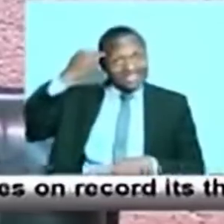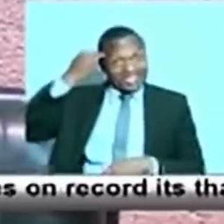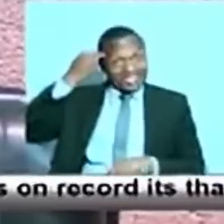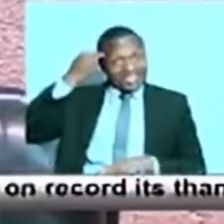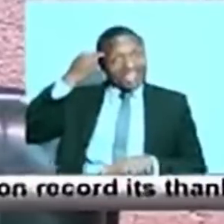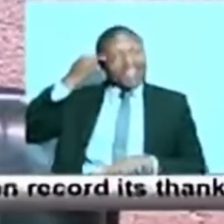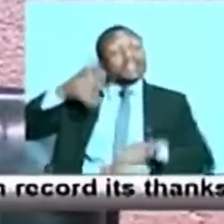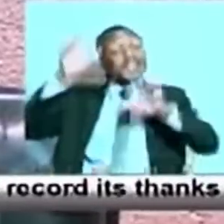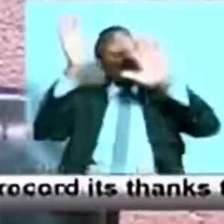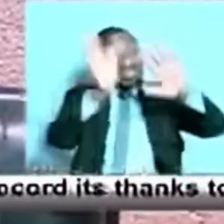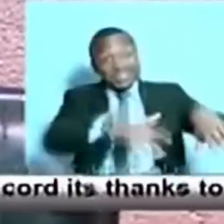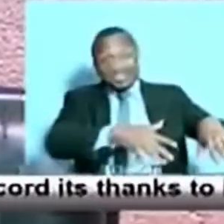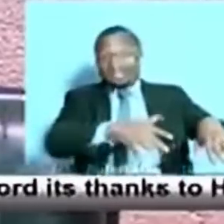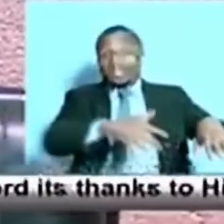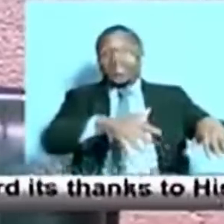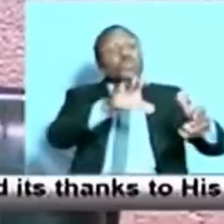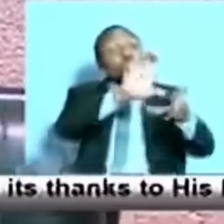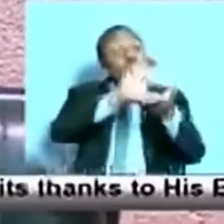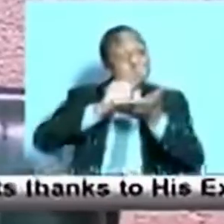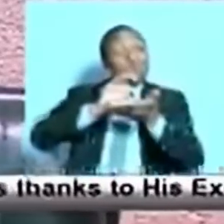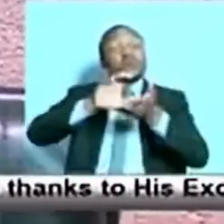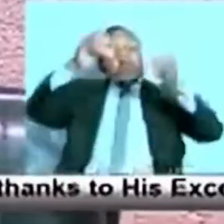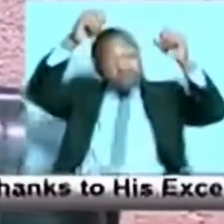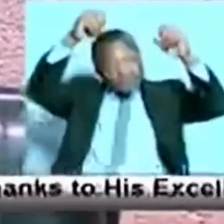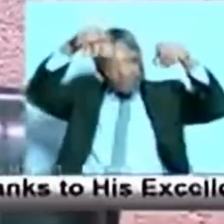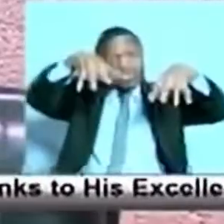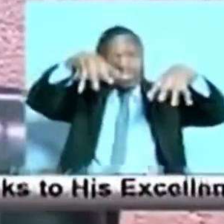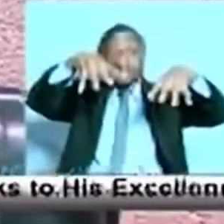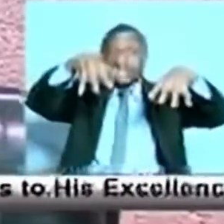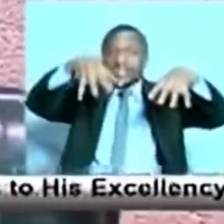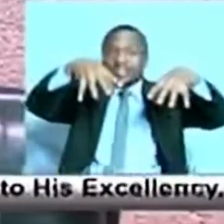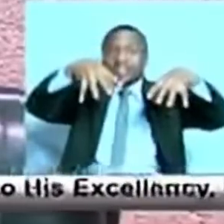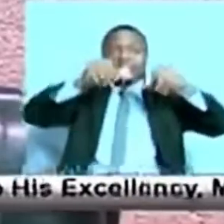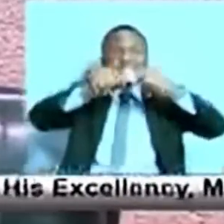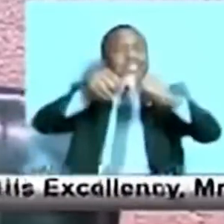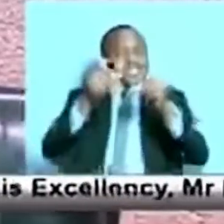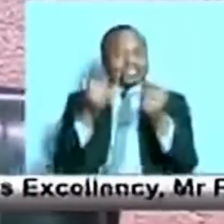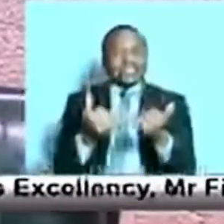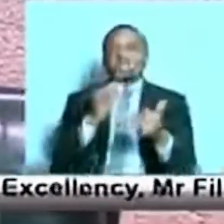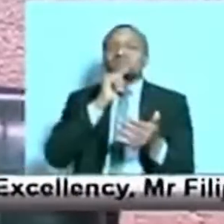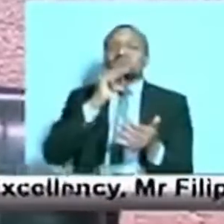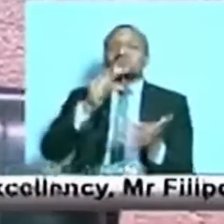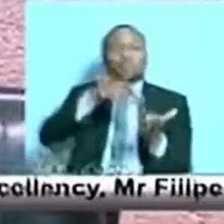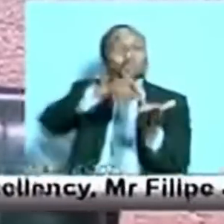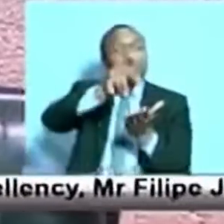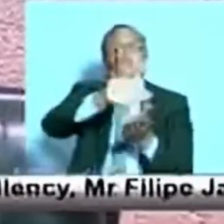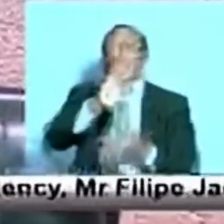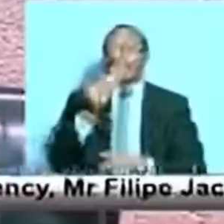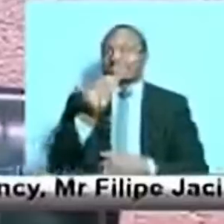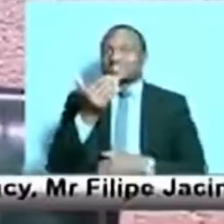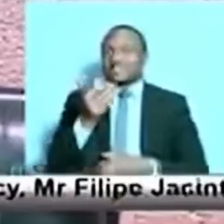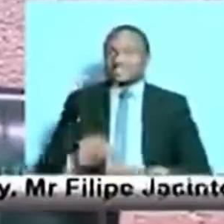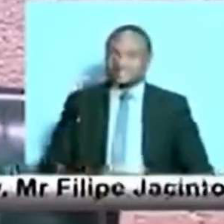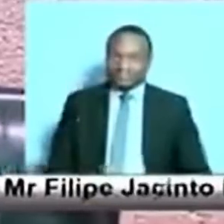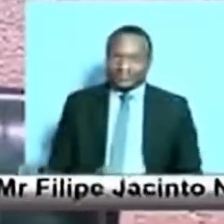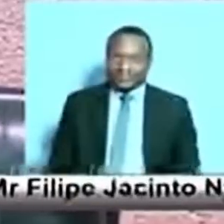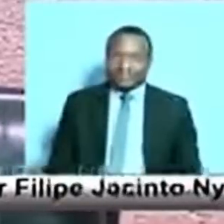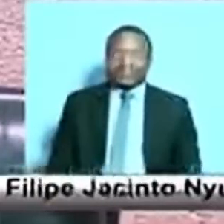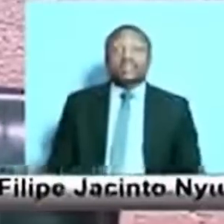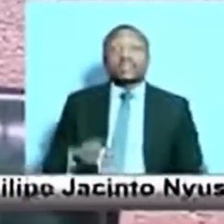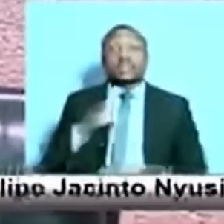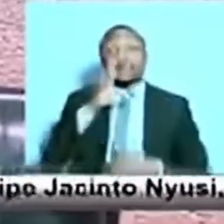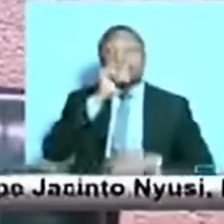left us with a debt of electricity which up to now has not been settled properly.